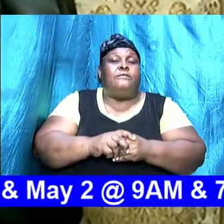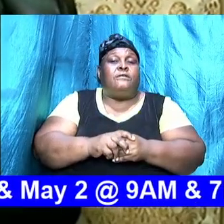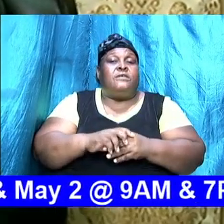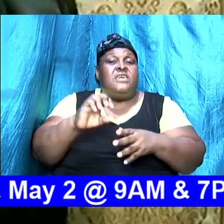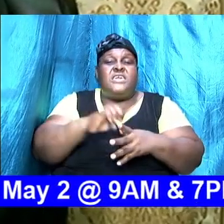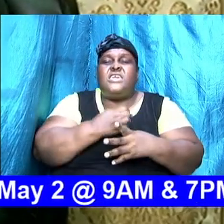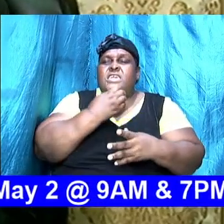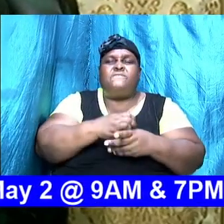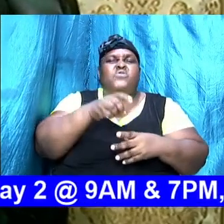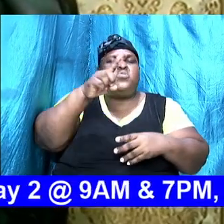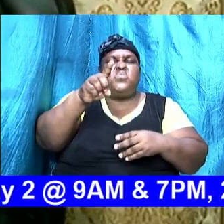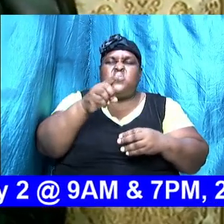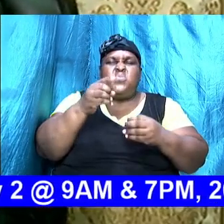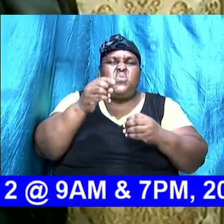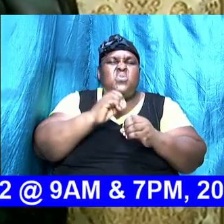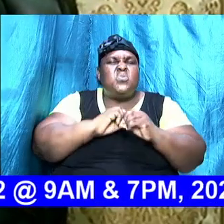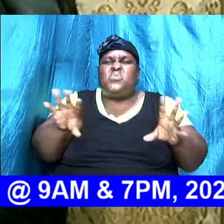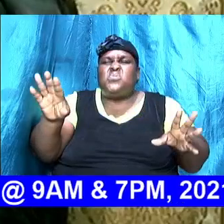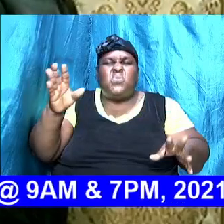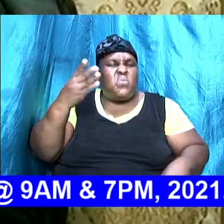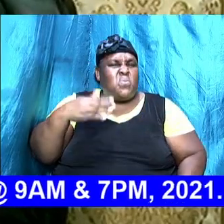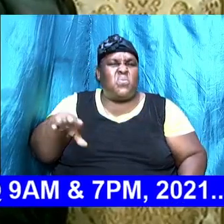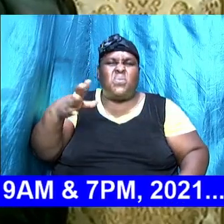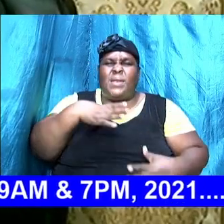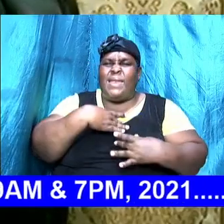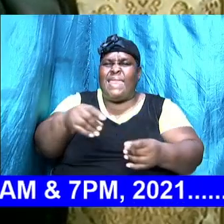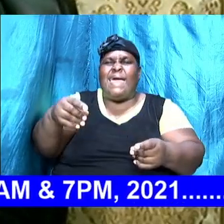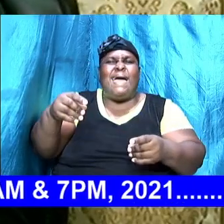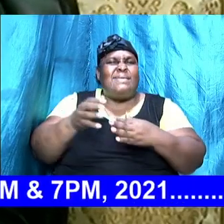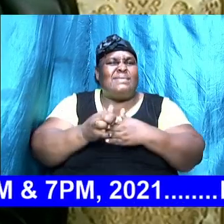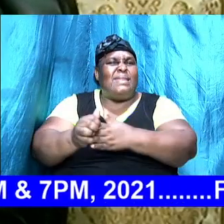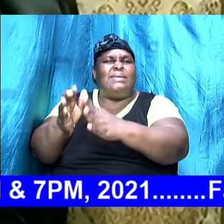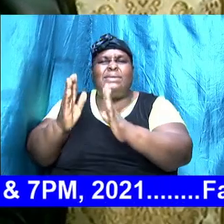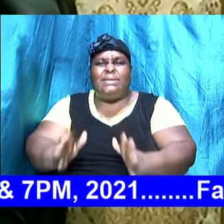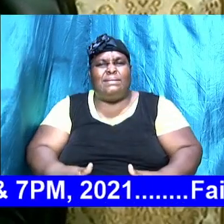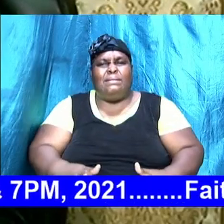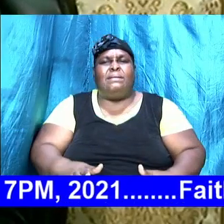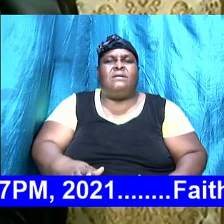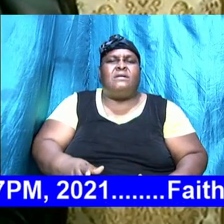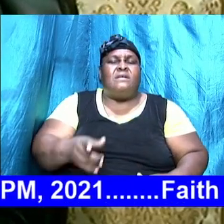don't like the head for whatever reason, there is one.